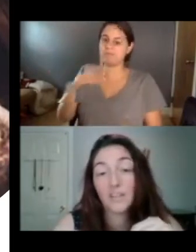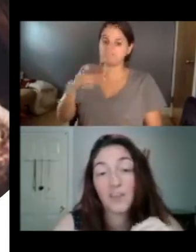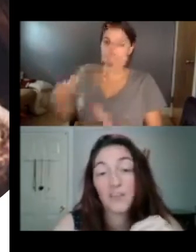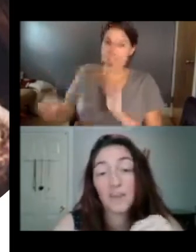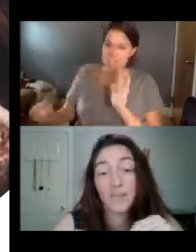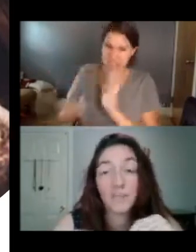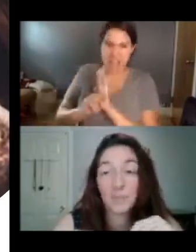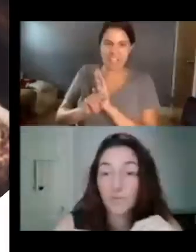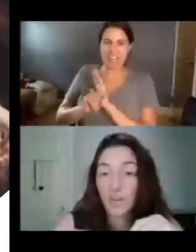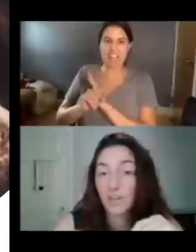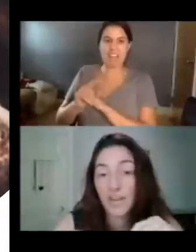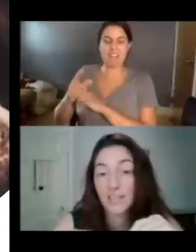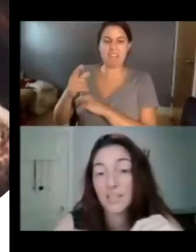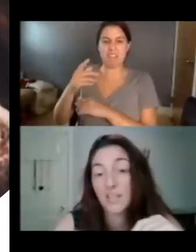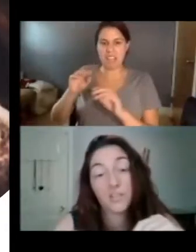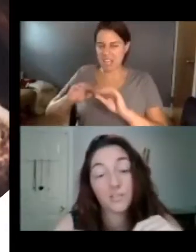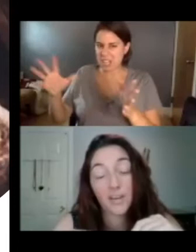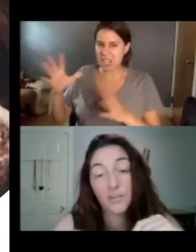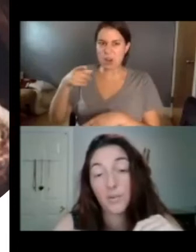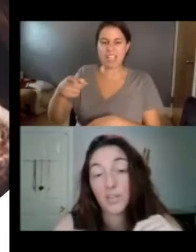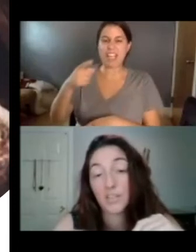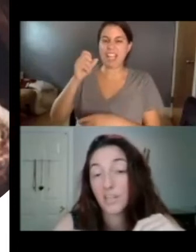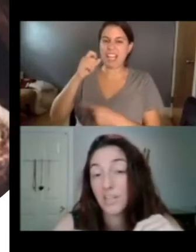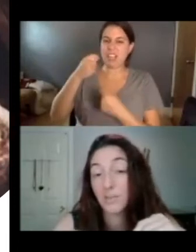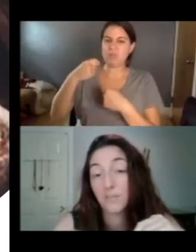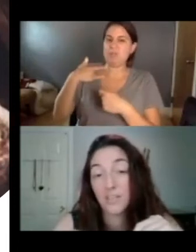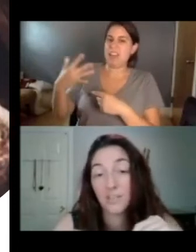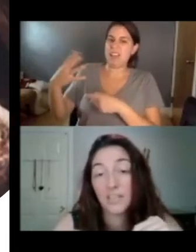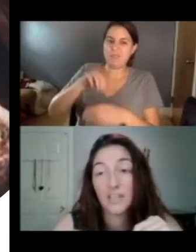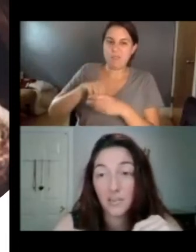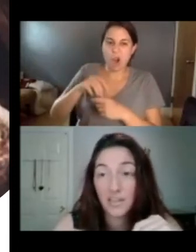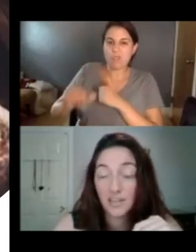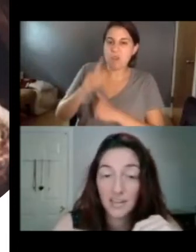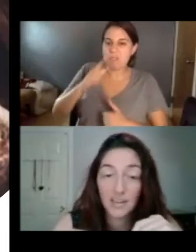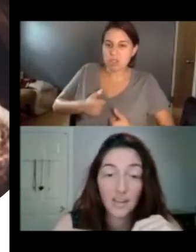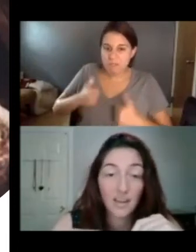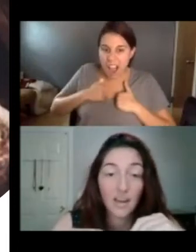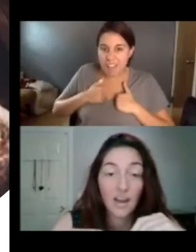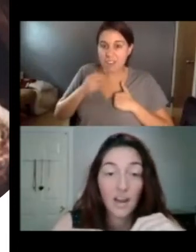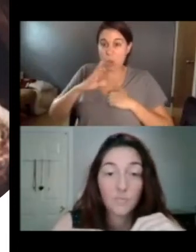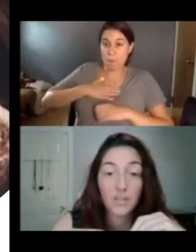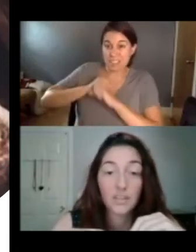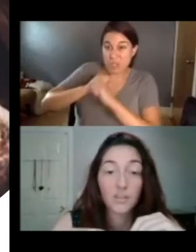often involve efforts to avoid threats to survival or security or physical integrity.